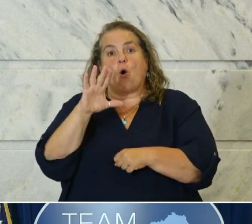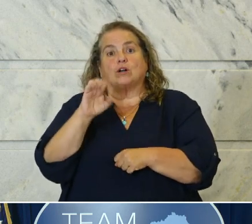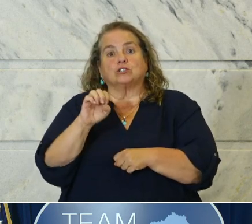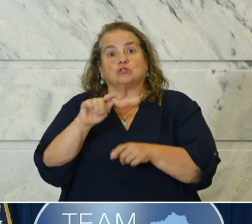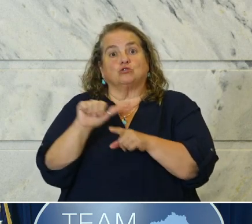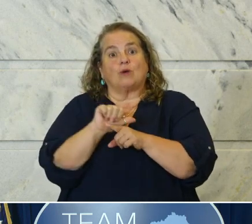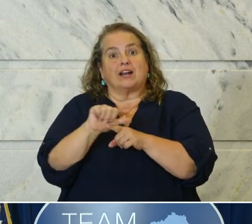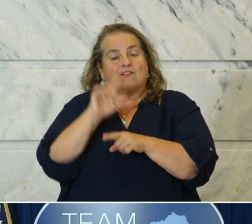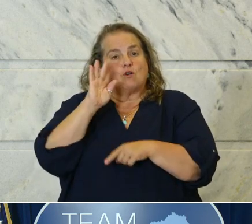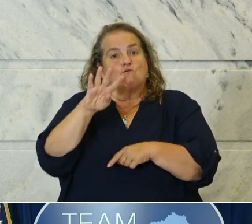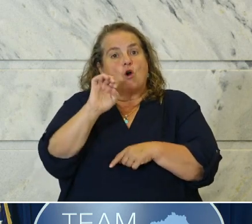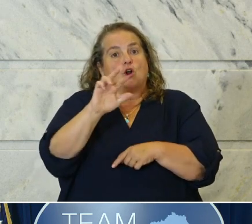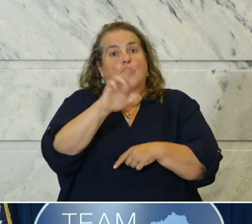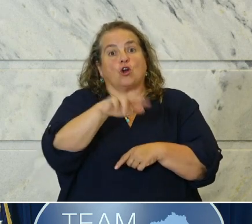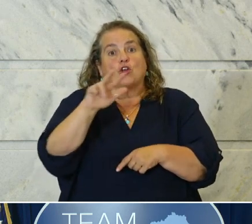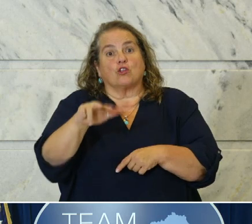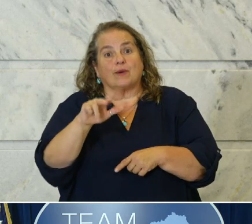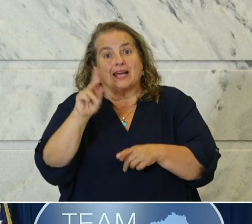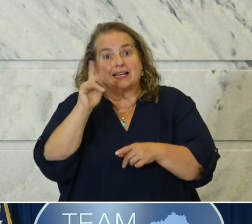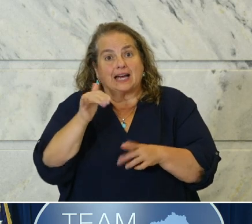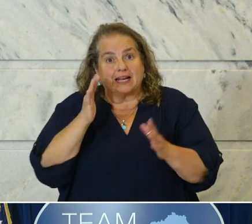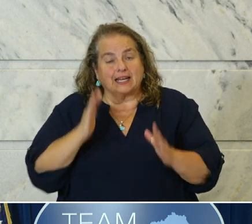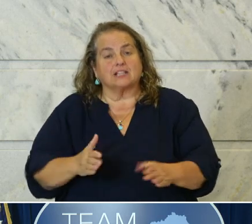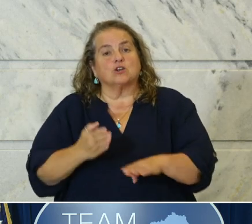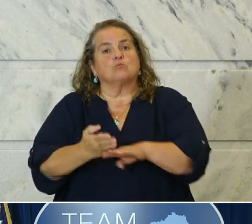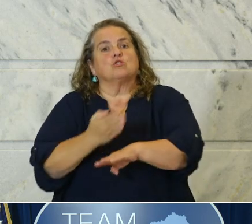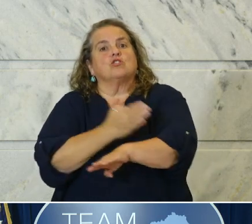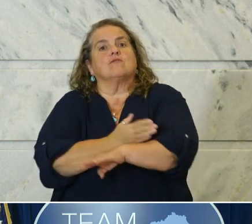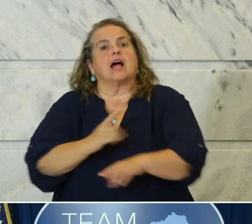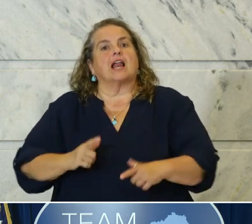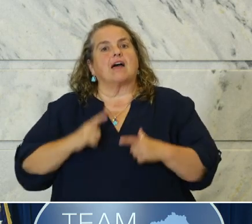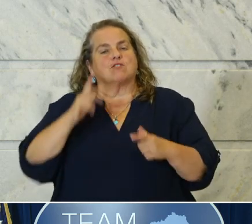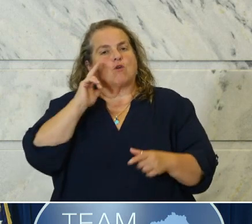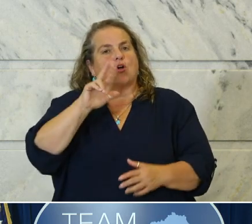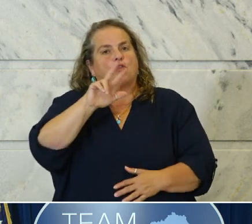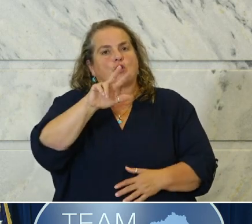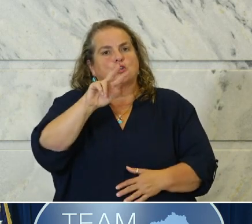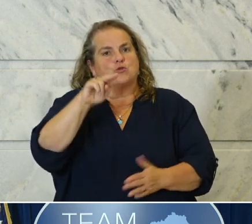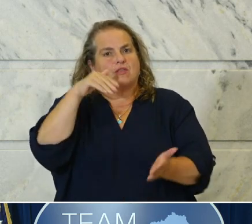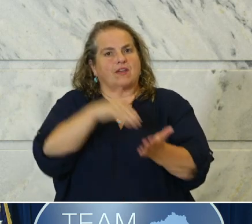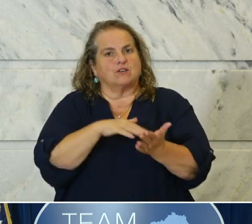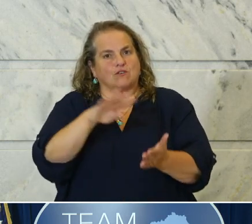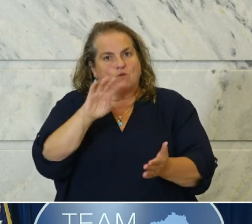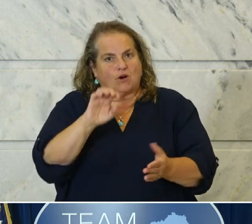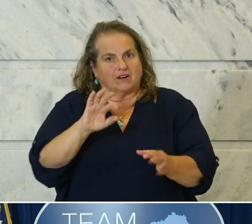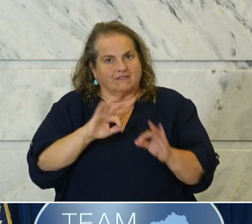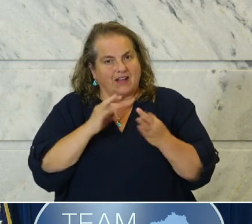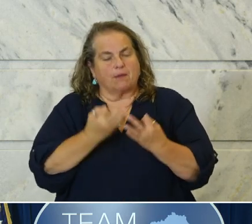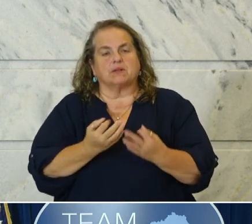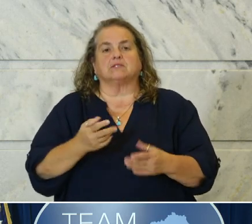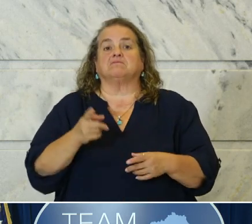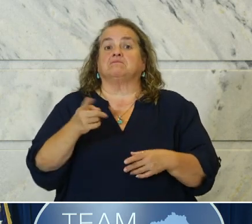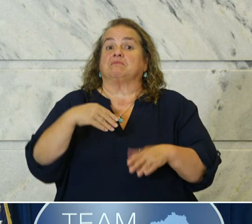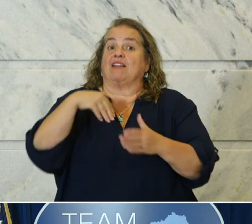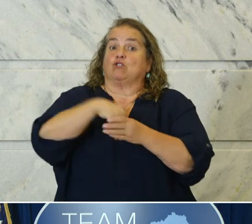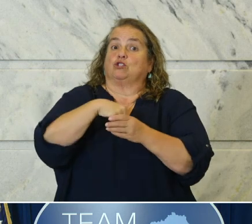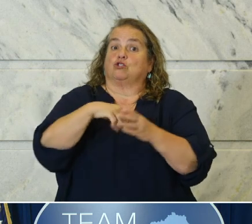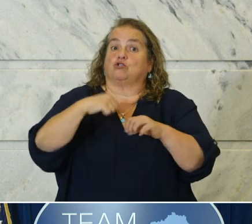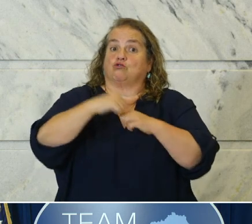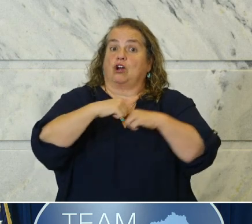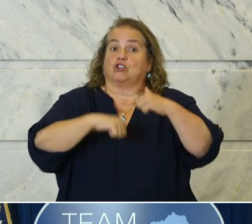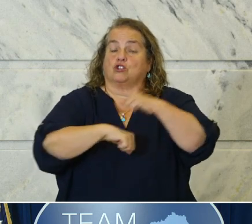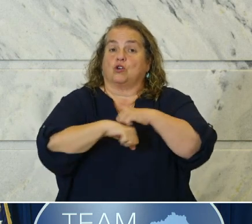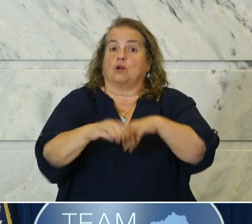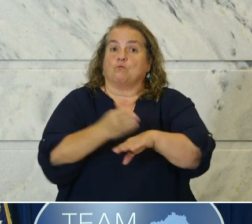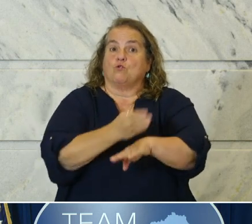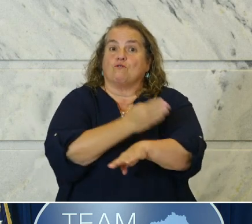Kentuckians, and improve the lives of 32,400 families. They include an infrastructure improvement at the Fulton County